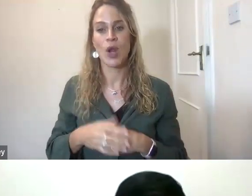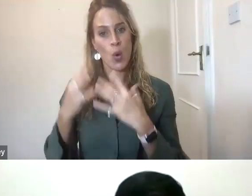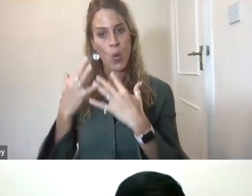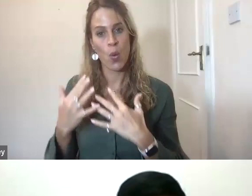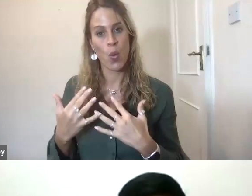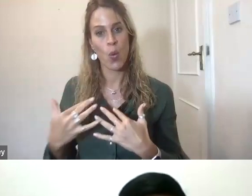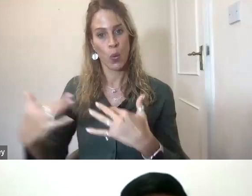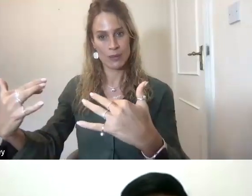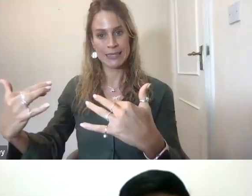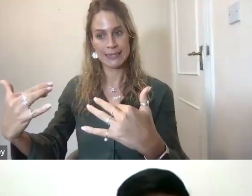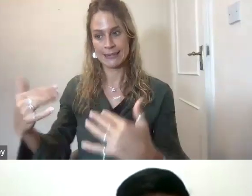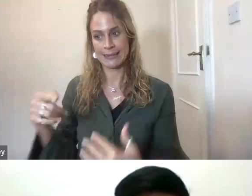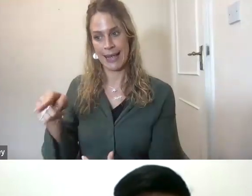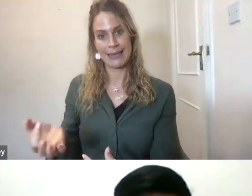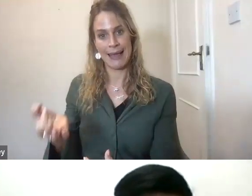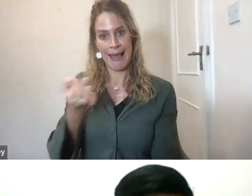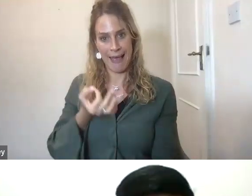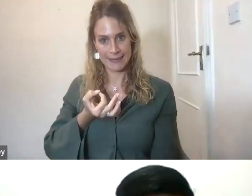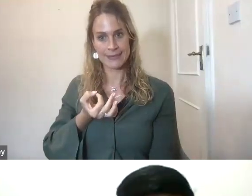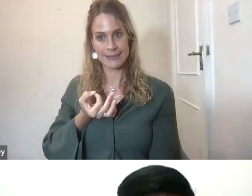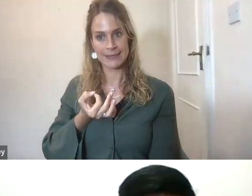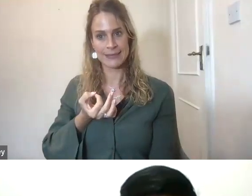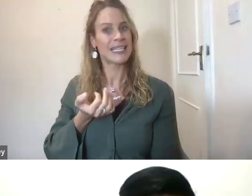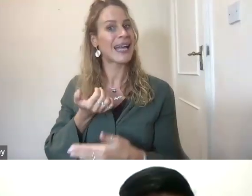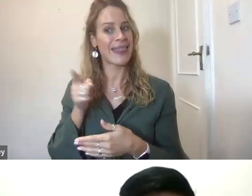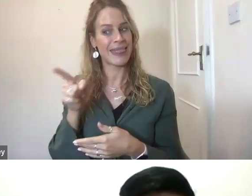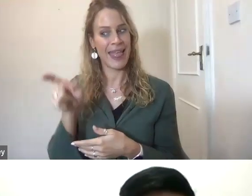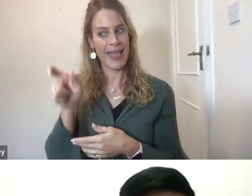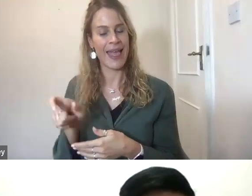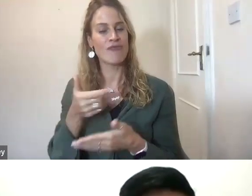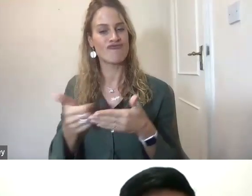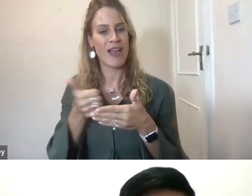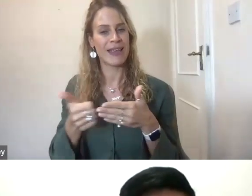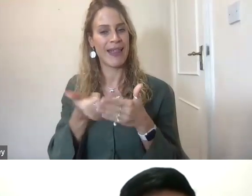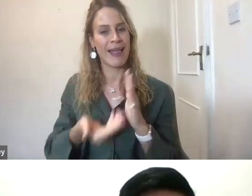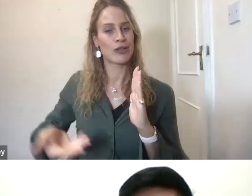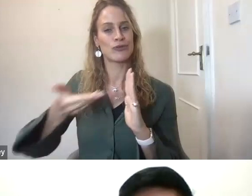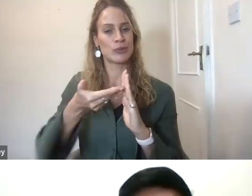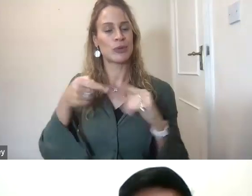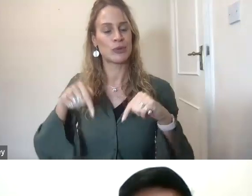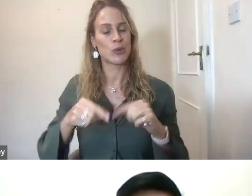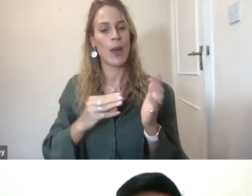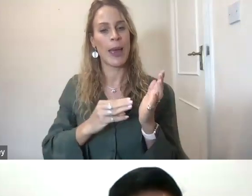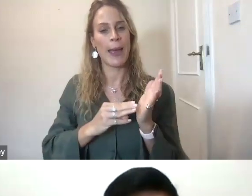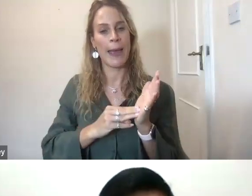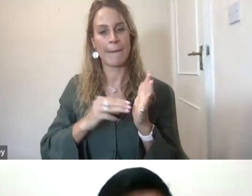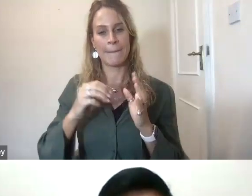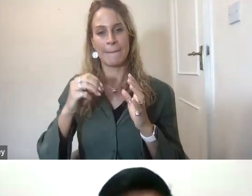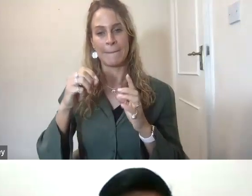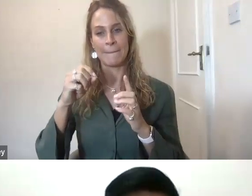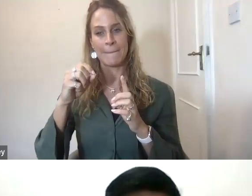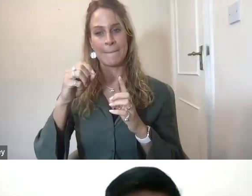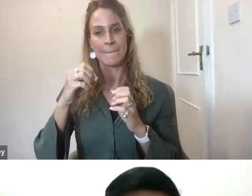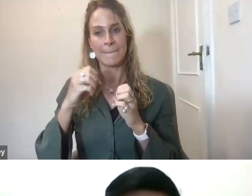members, and a regular contributor also to MPT. Do you always keep